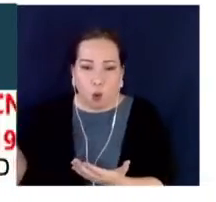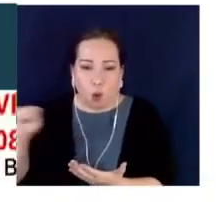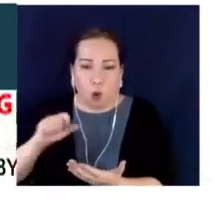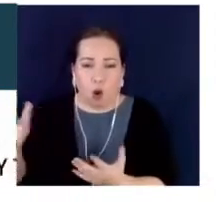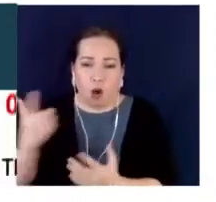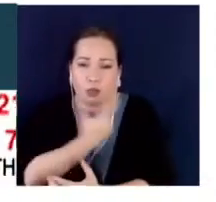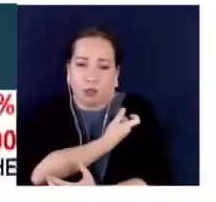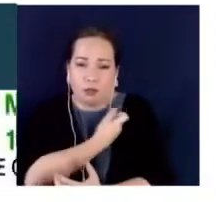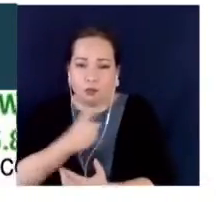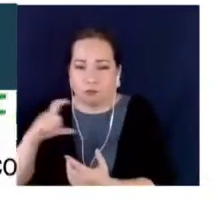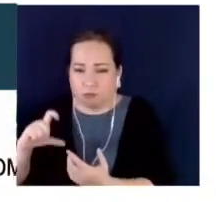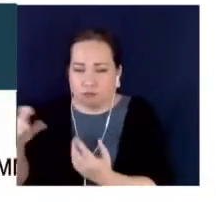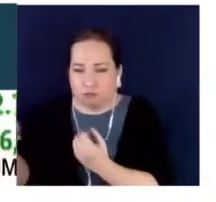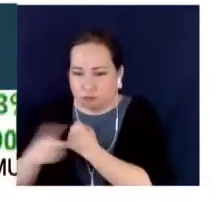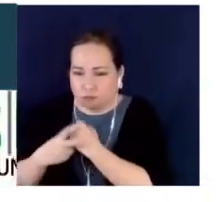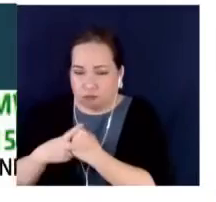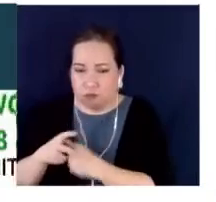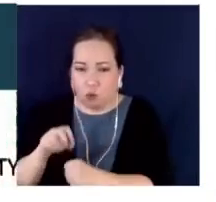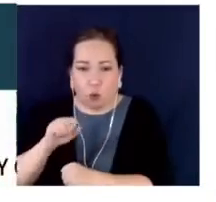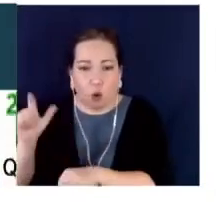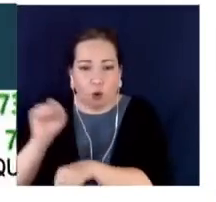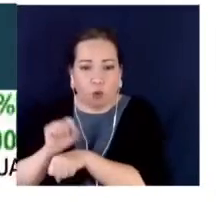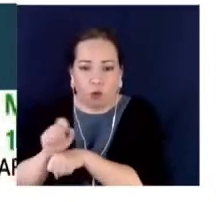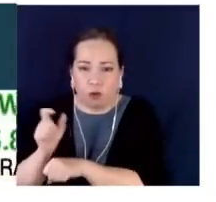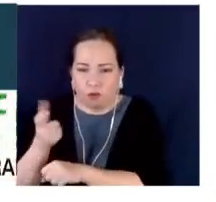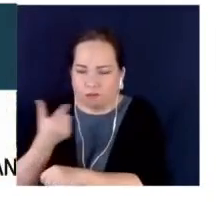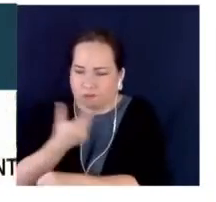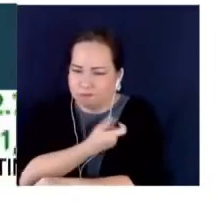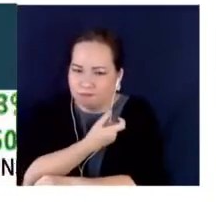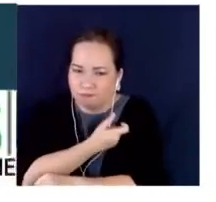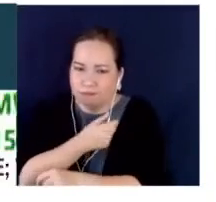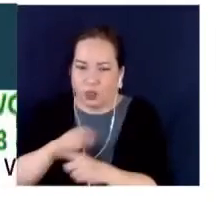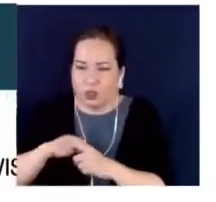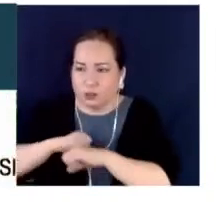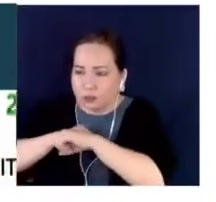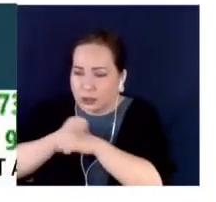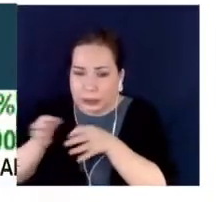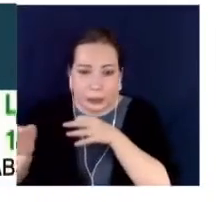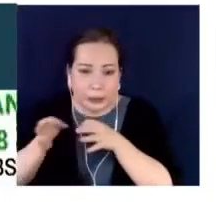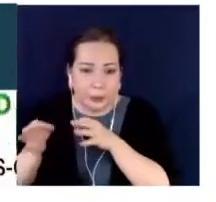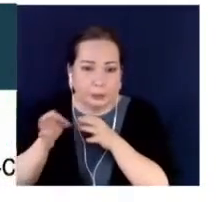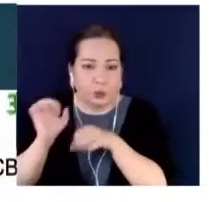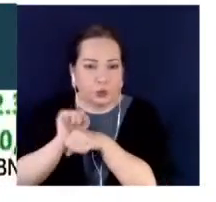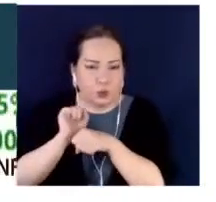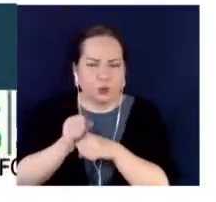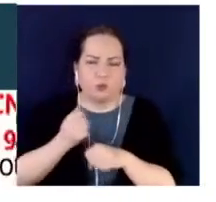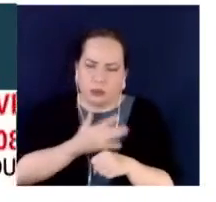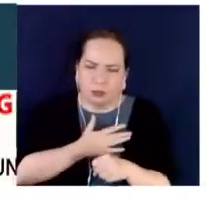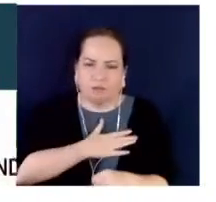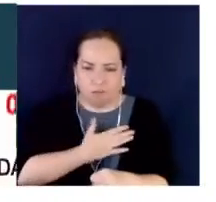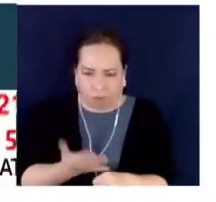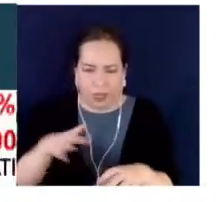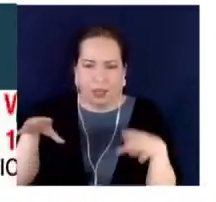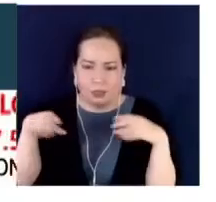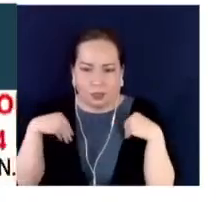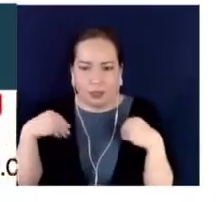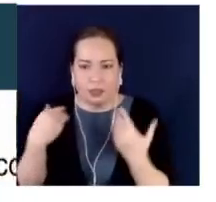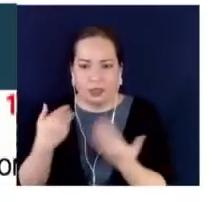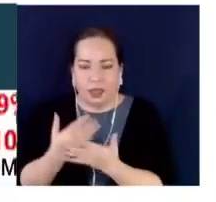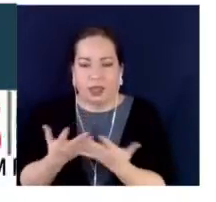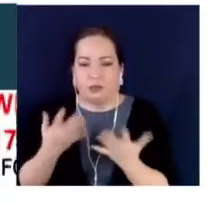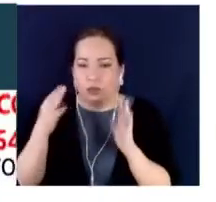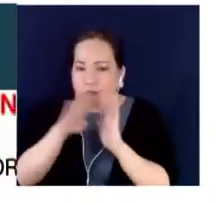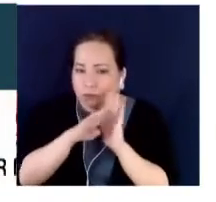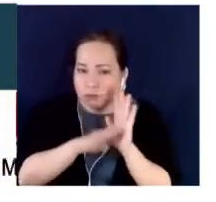and vaccinate all our employees. And we're now campaigning that all our employees do accept to be vaccinated. So we have medical information.